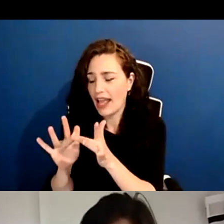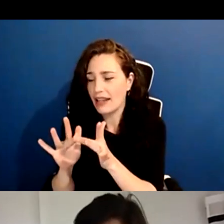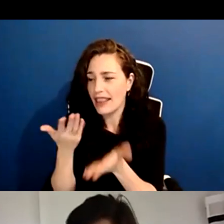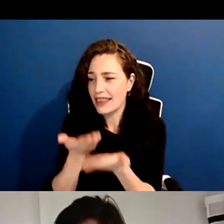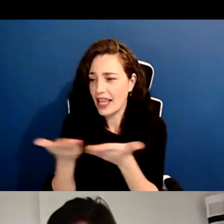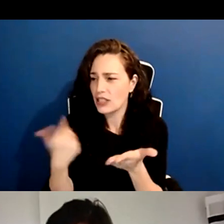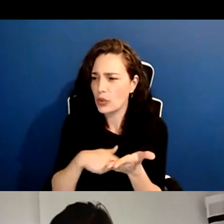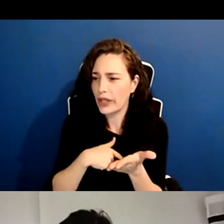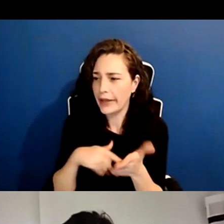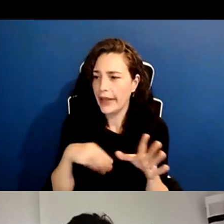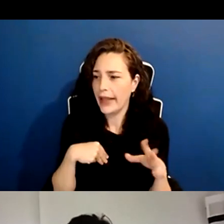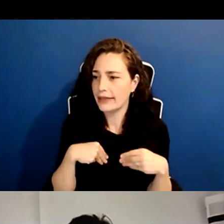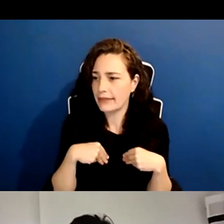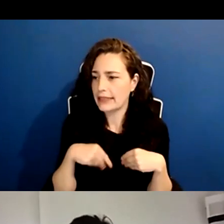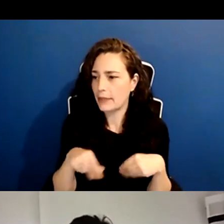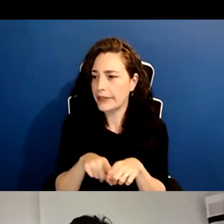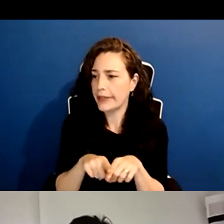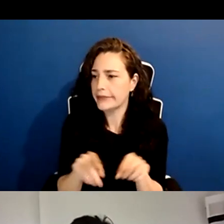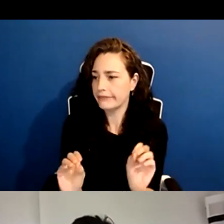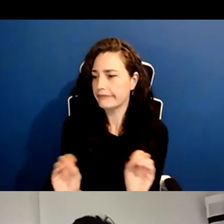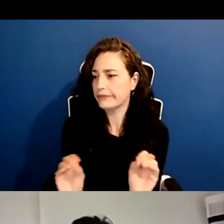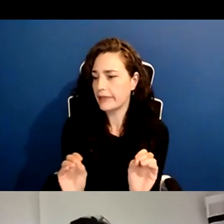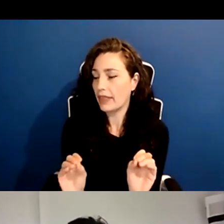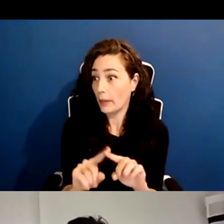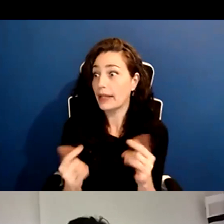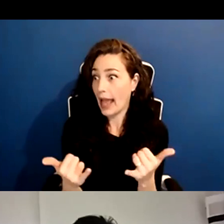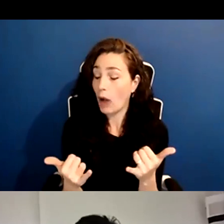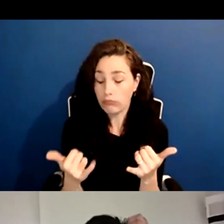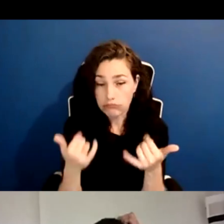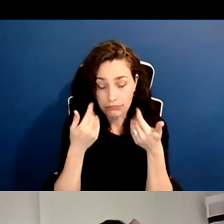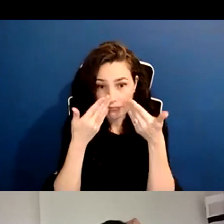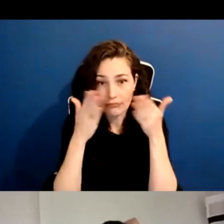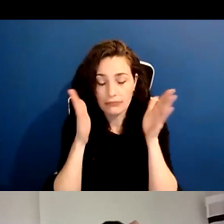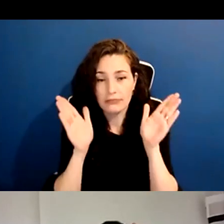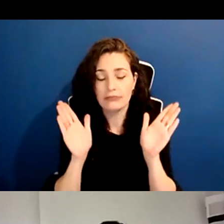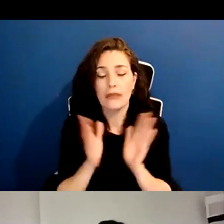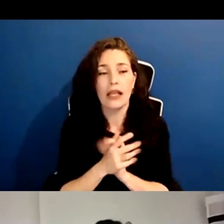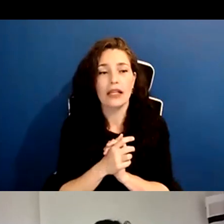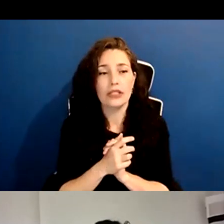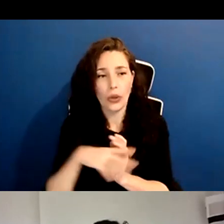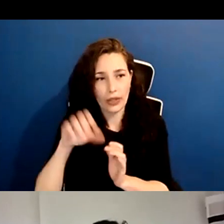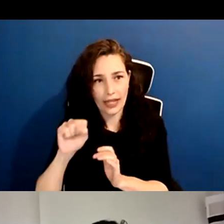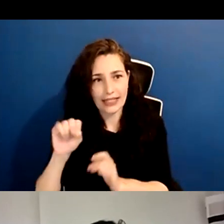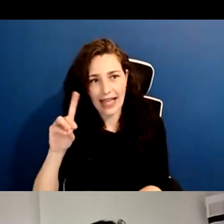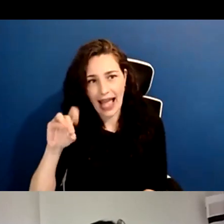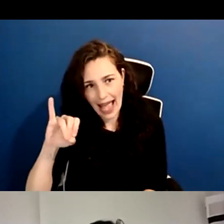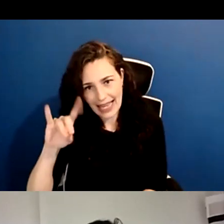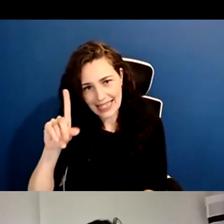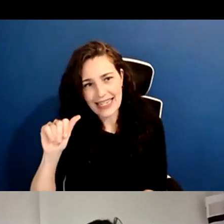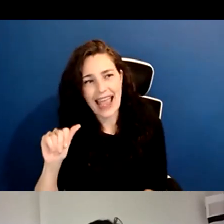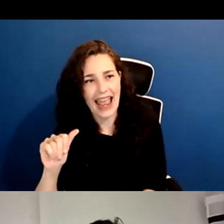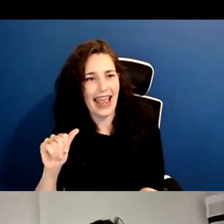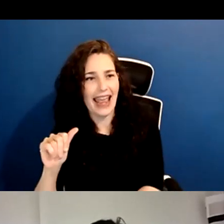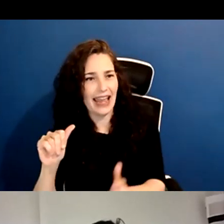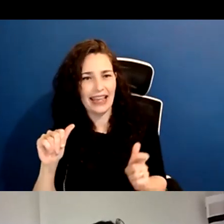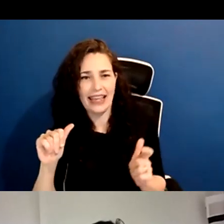in as big as IDA sounds, we promise that we are still here, but we also really look to